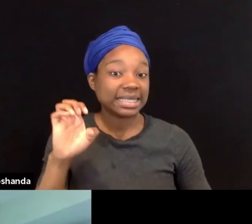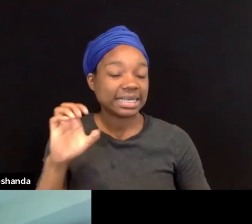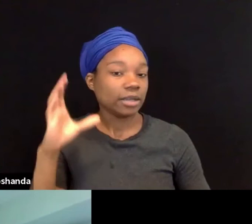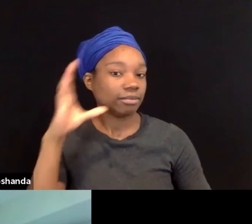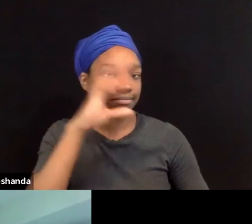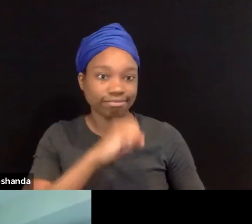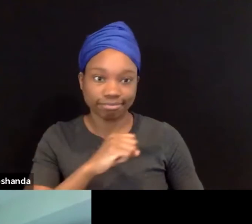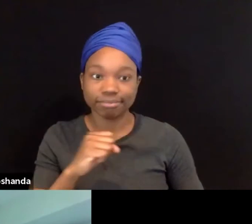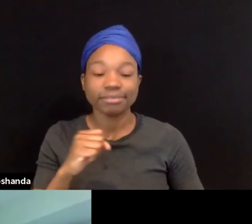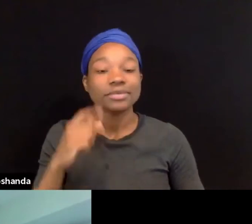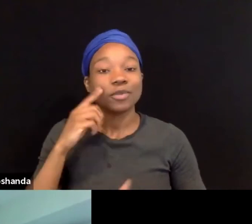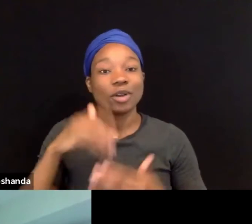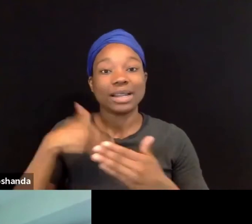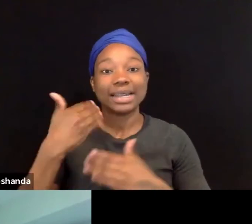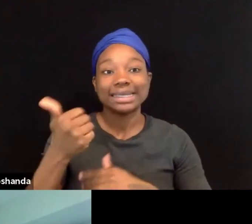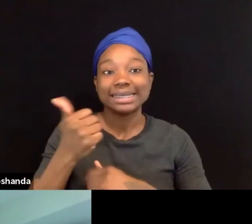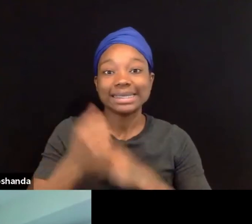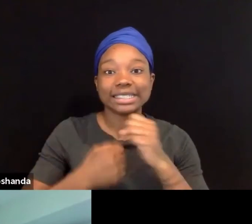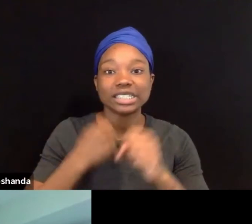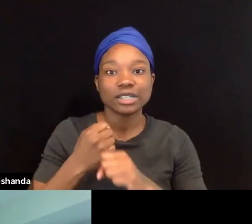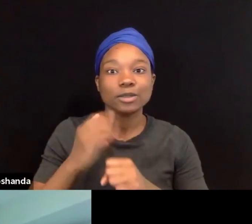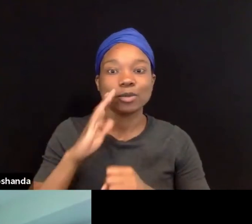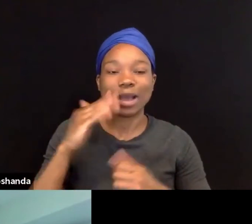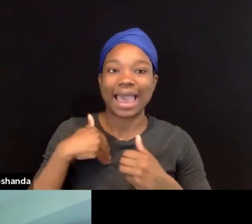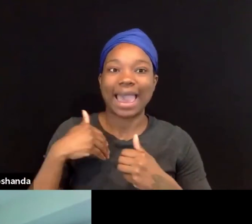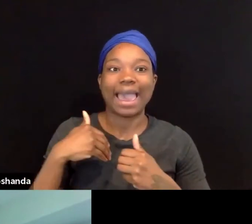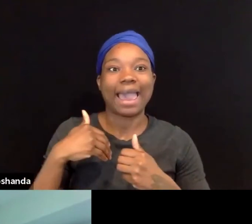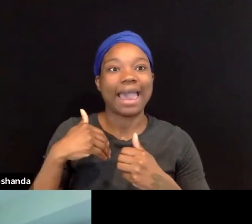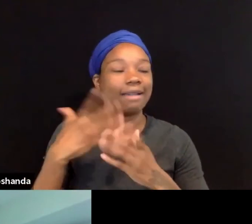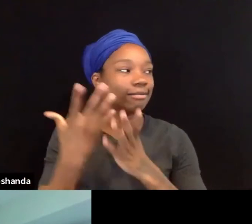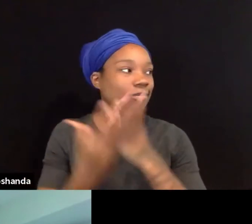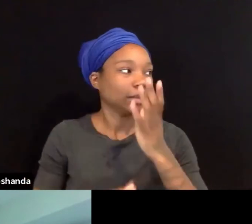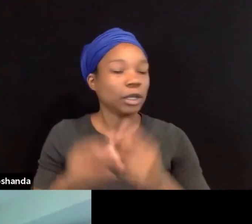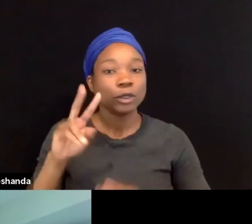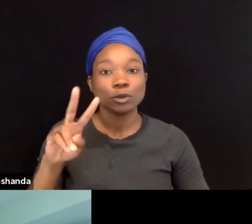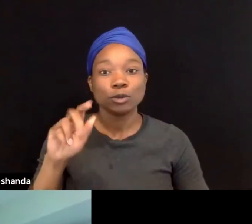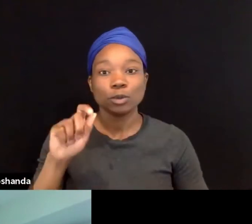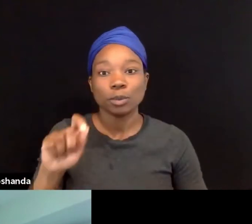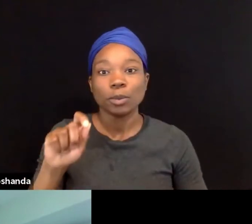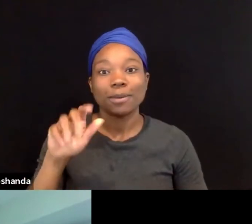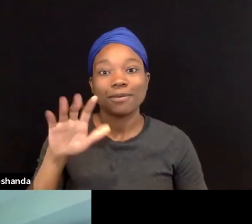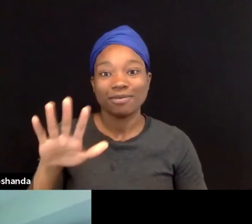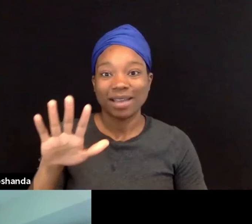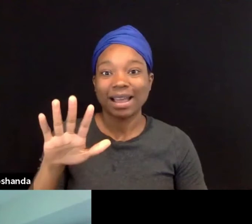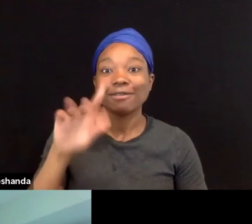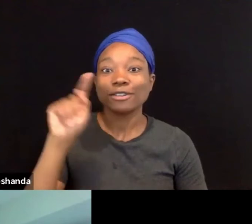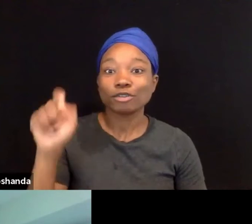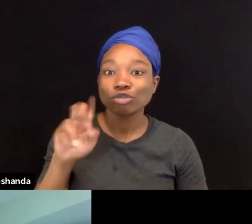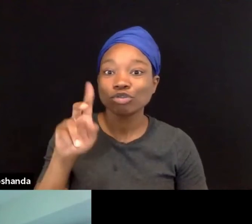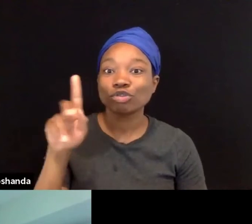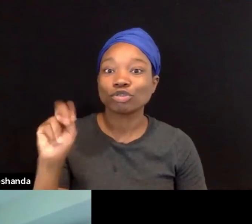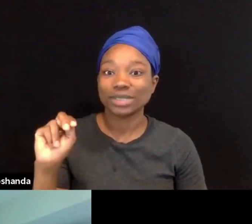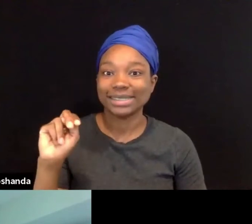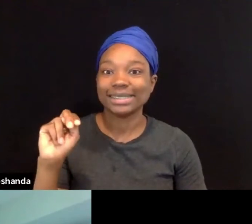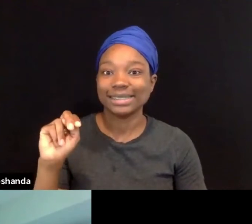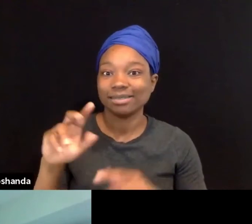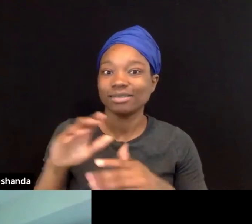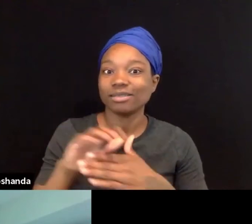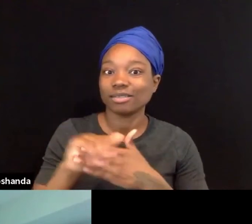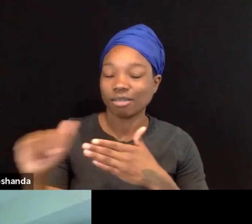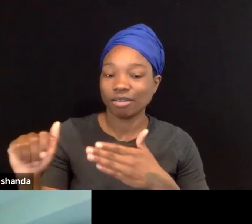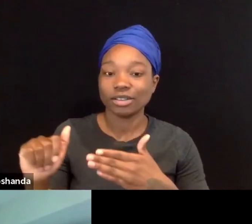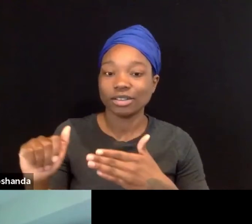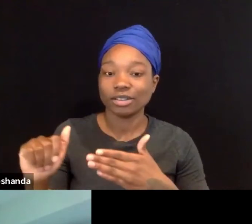have a $2.59 trillion investment gap across those 17 categories. And a lot of those are our legacy networks,